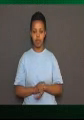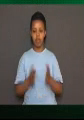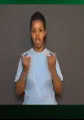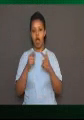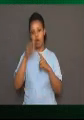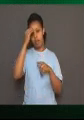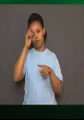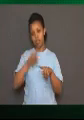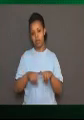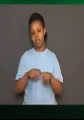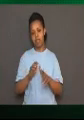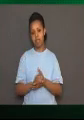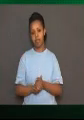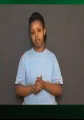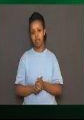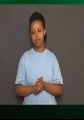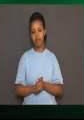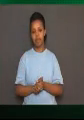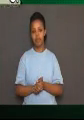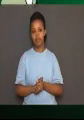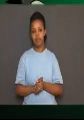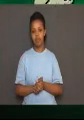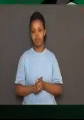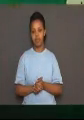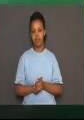Let's get back to our lesson.